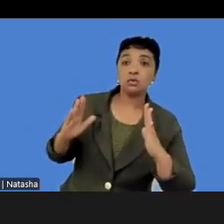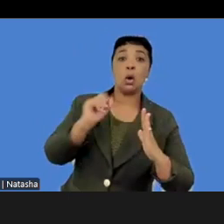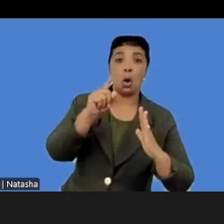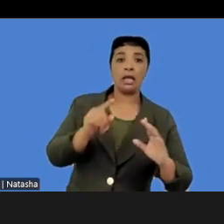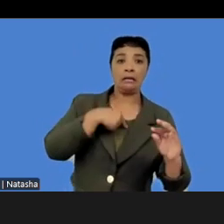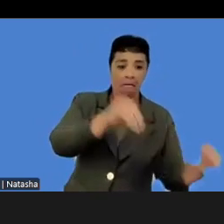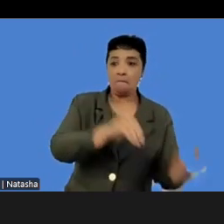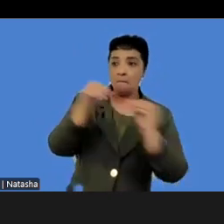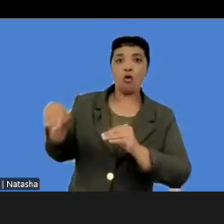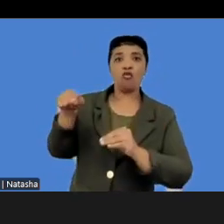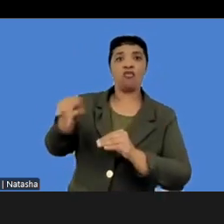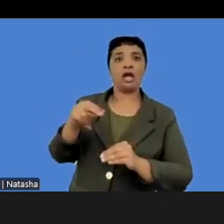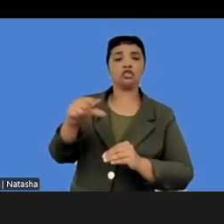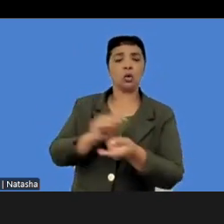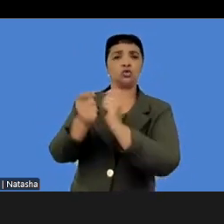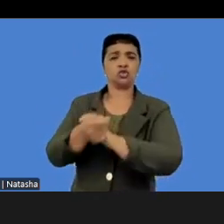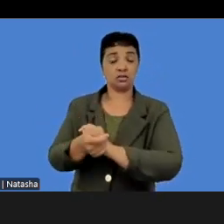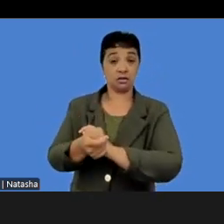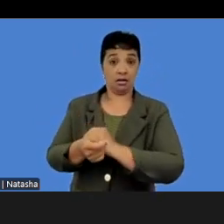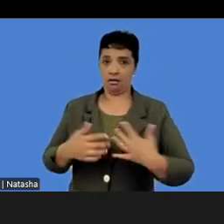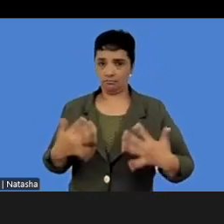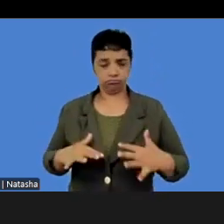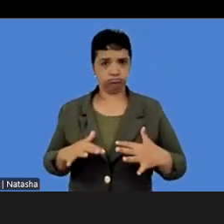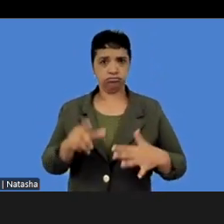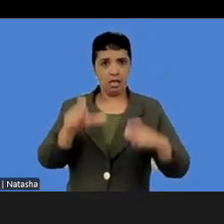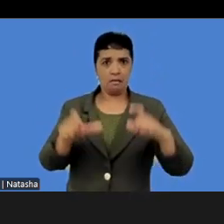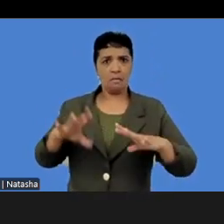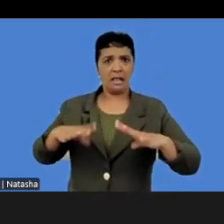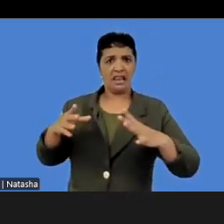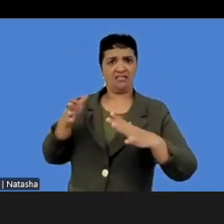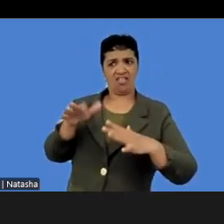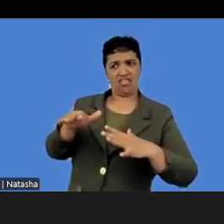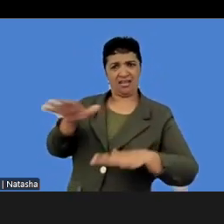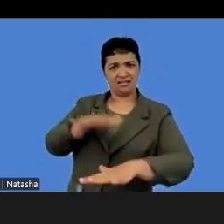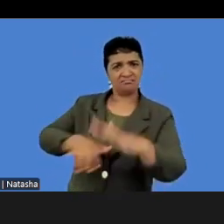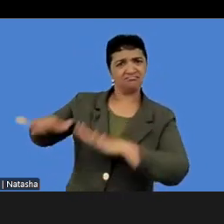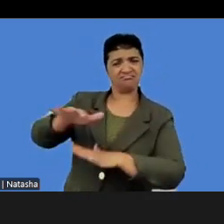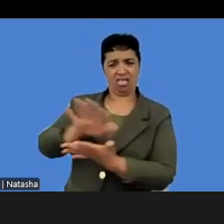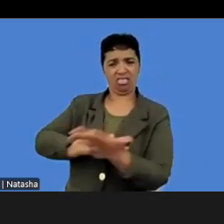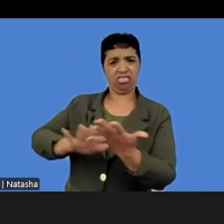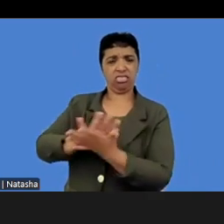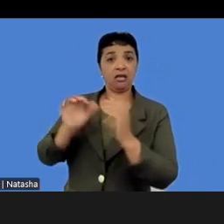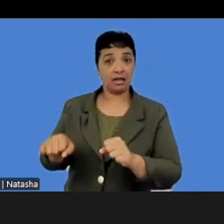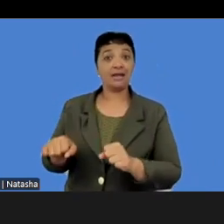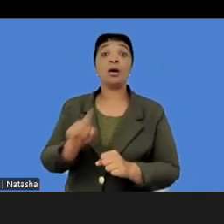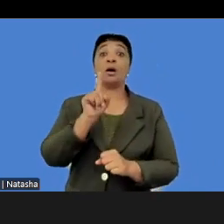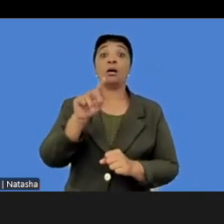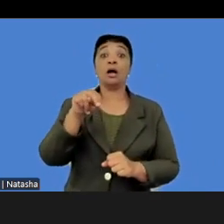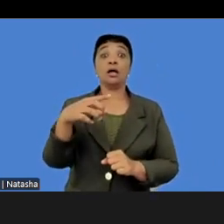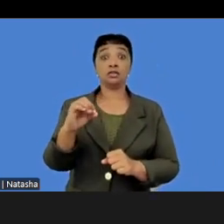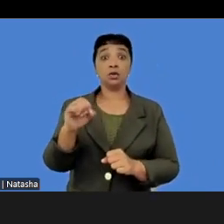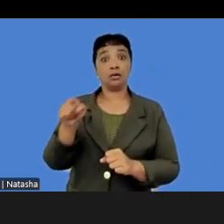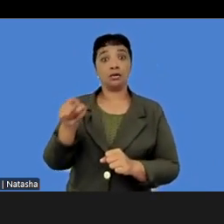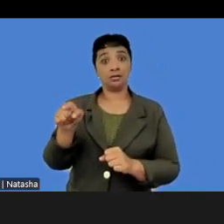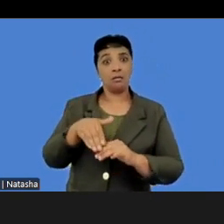an NGO to house these patients. And this was one of the NGOs that occurred, one of them